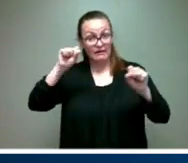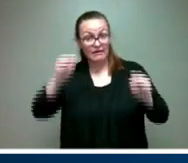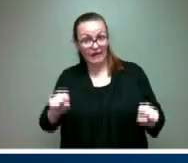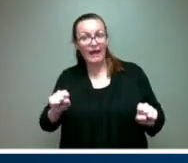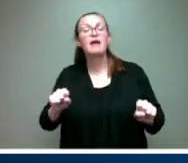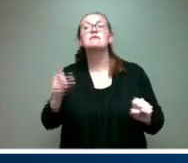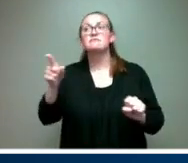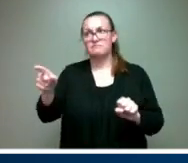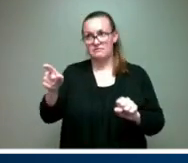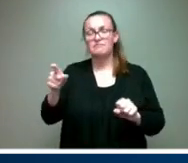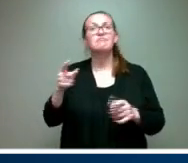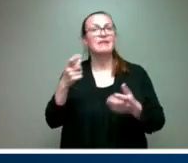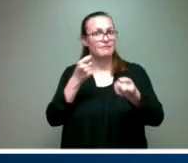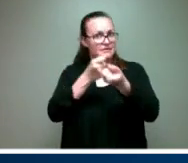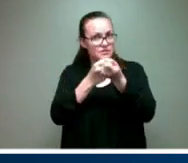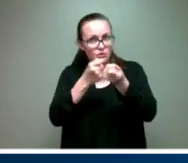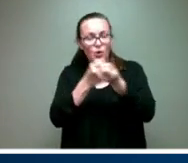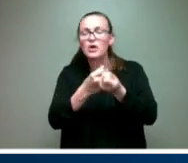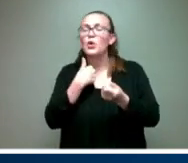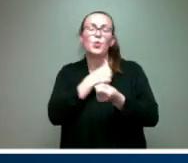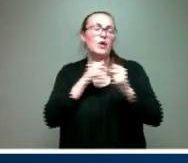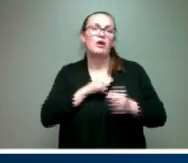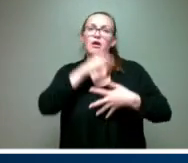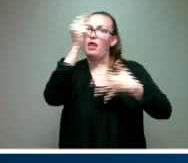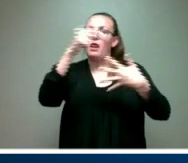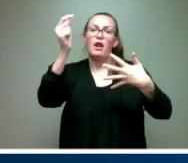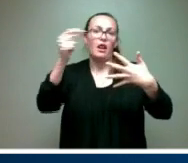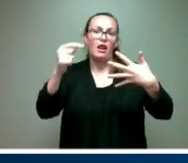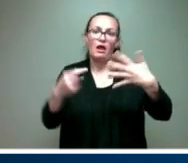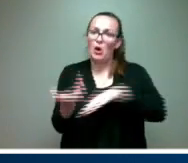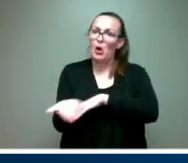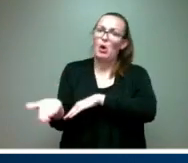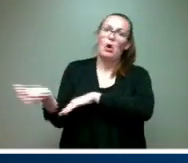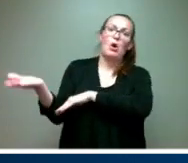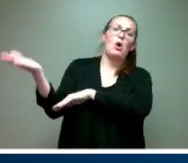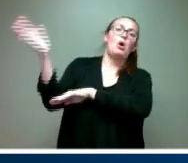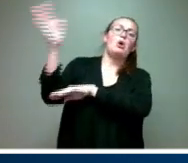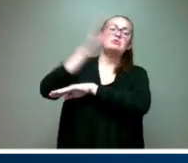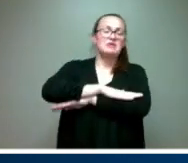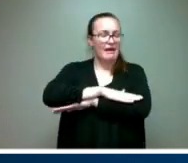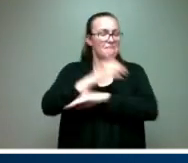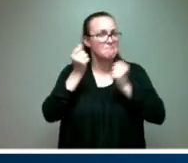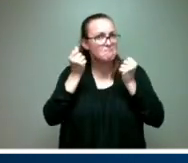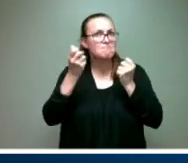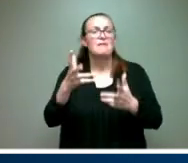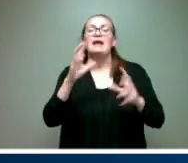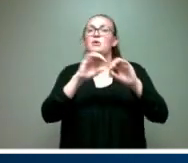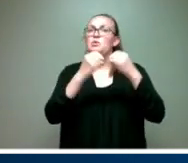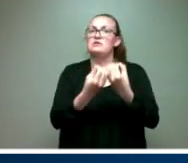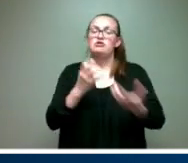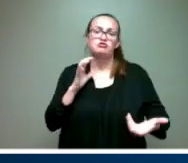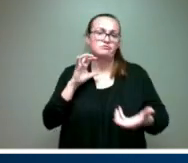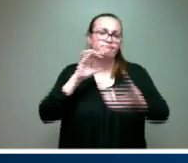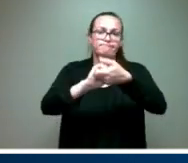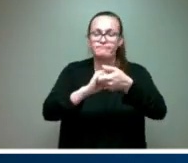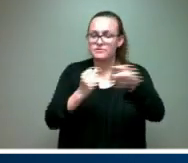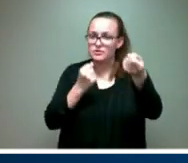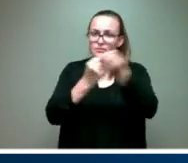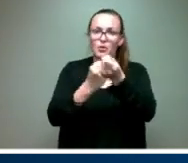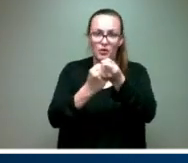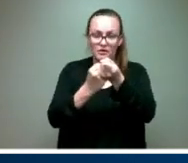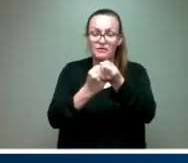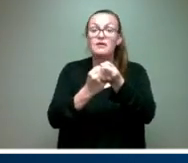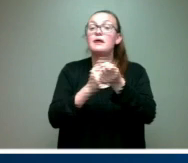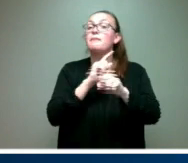is something that our families and our students need, remembering that our core business is making sure that our students are